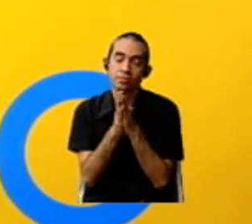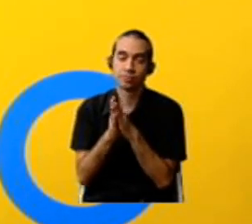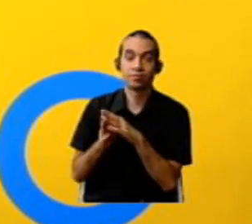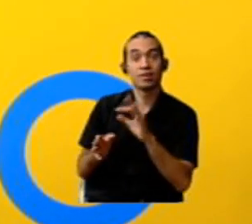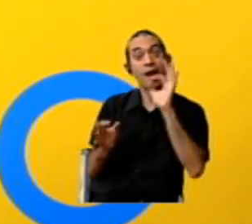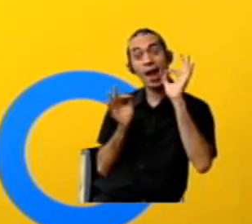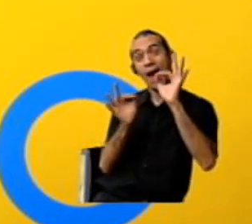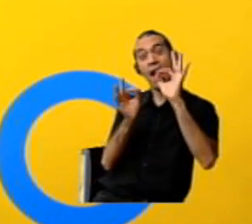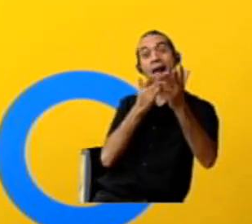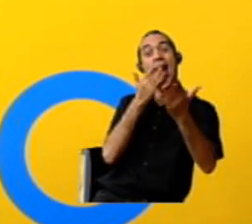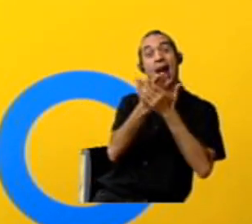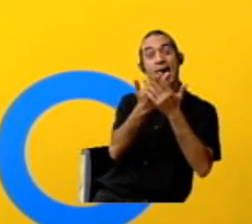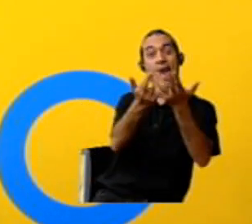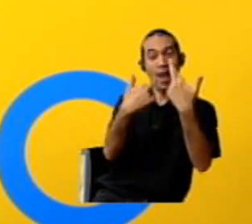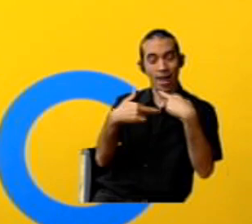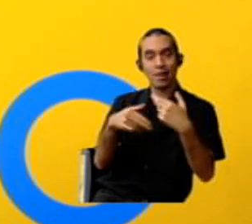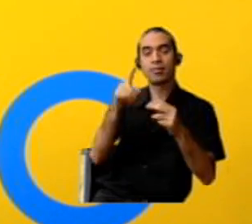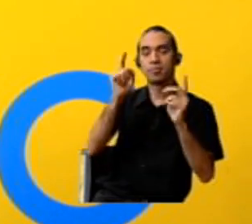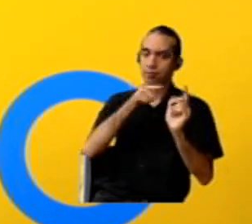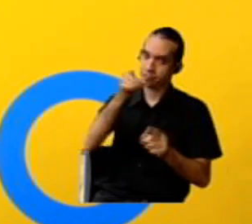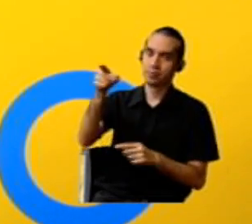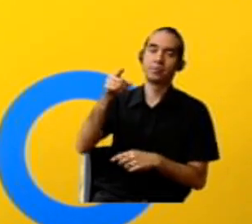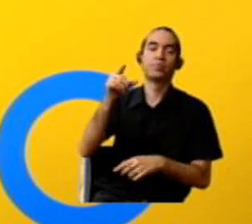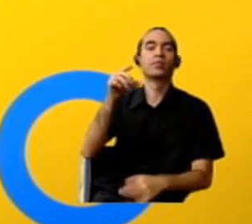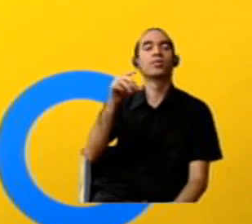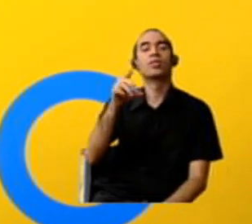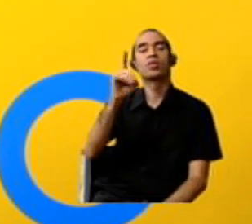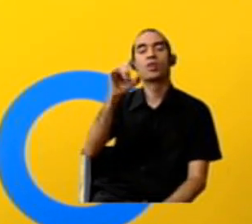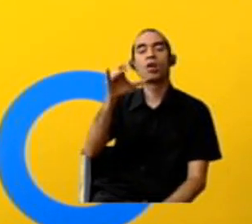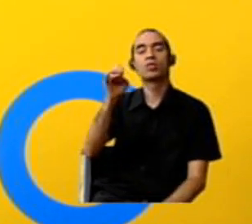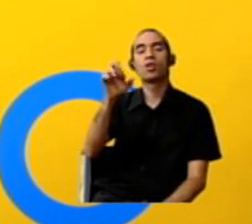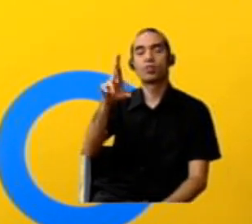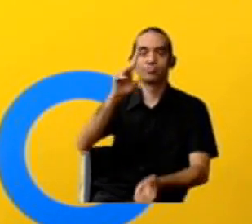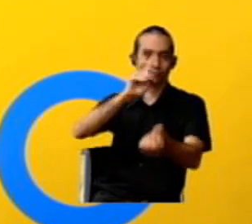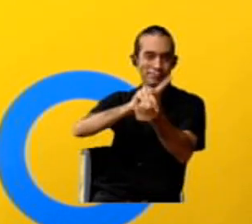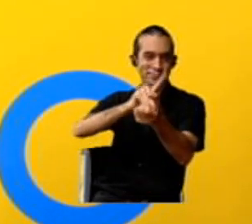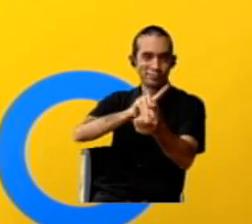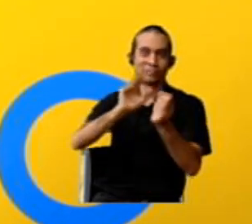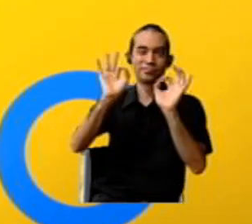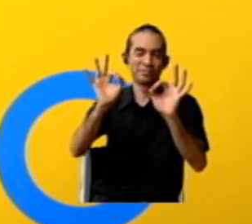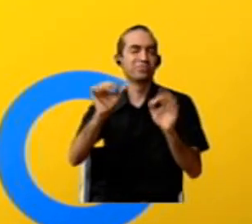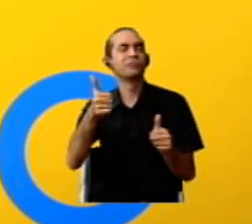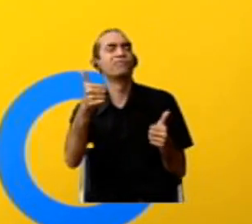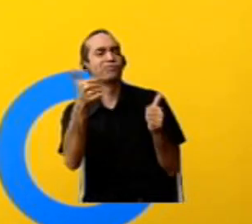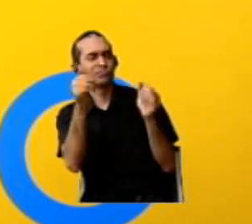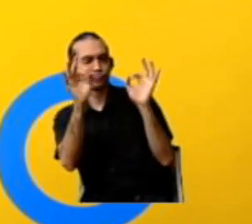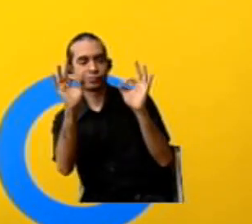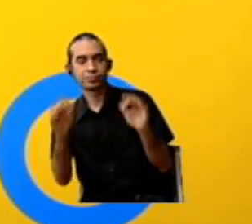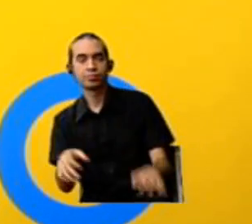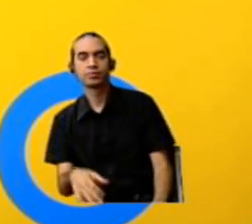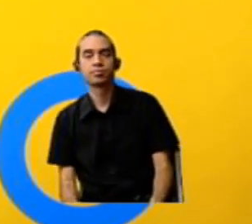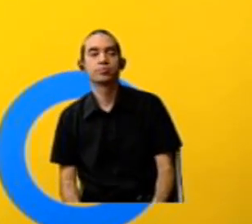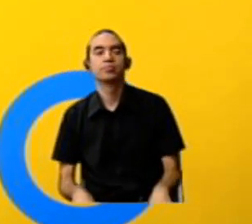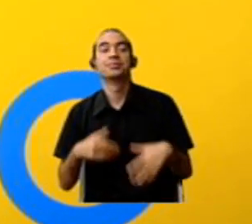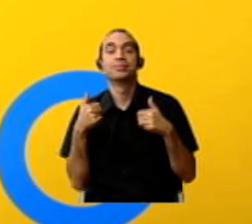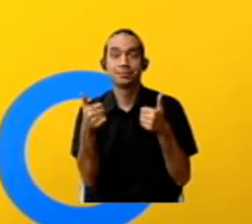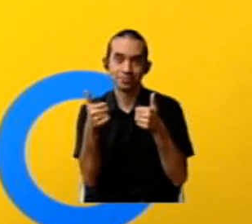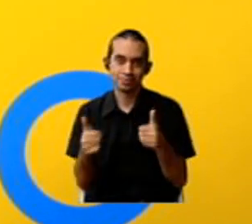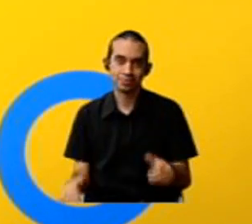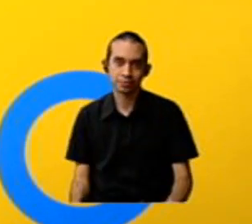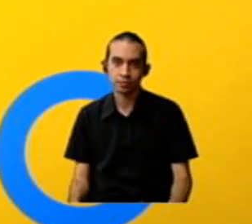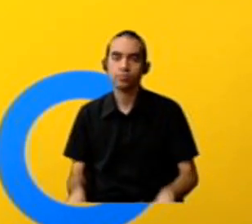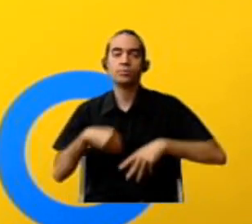Very good. You should go to the doctor. Well done once again. Okay? Now, what